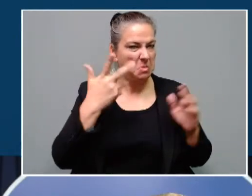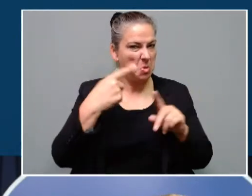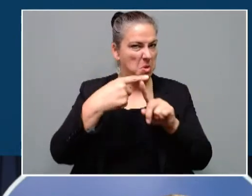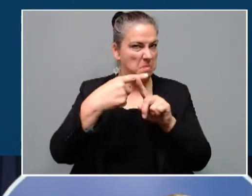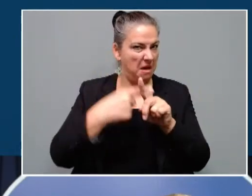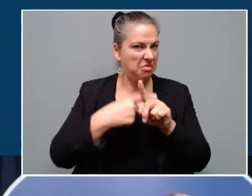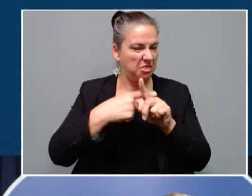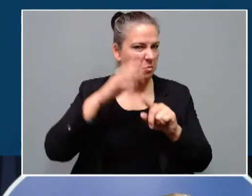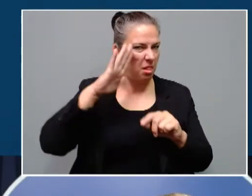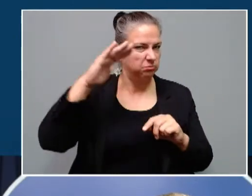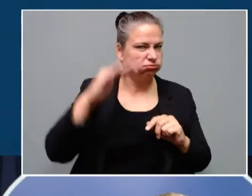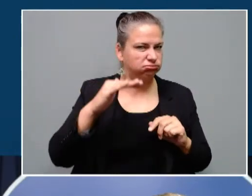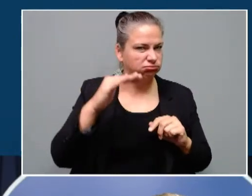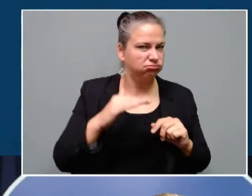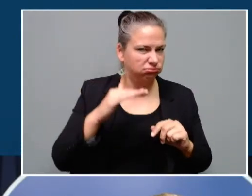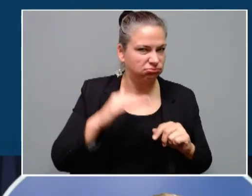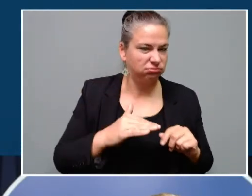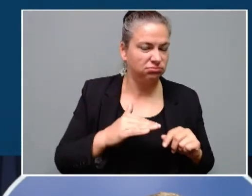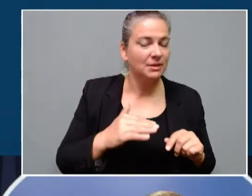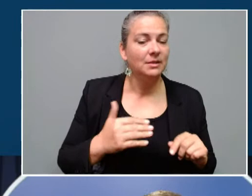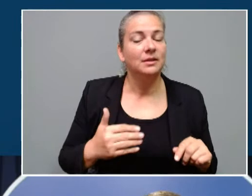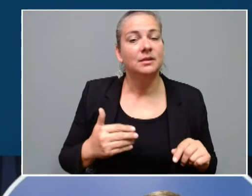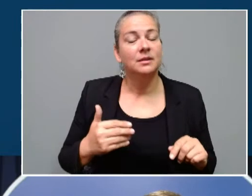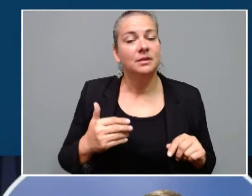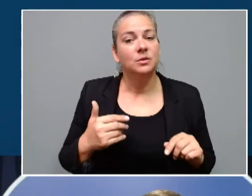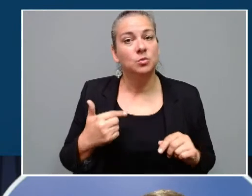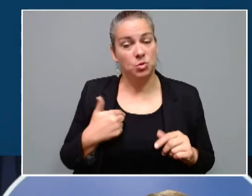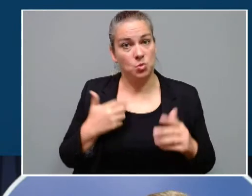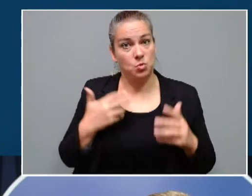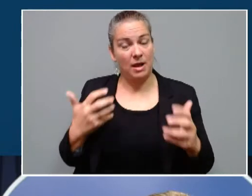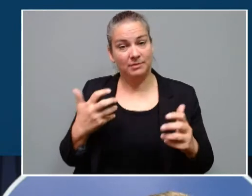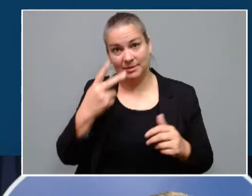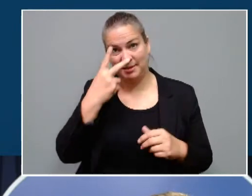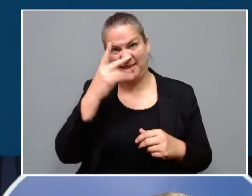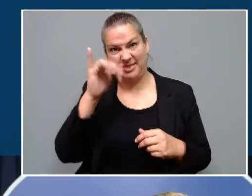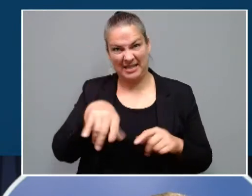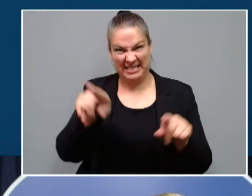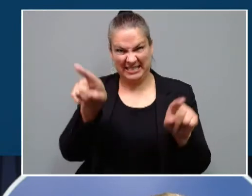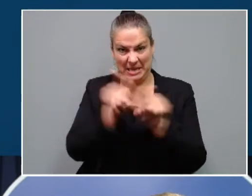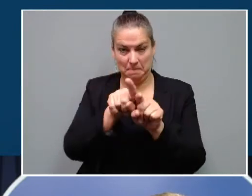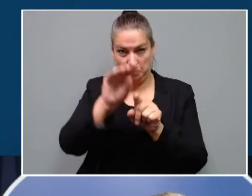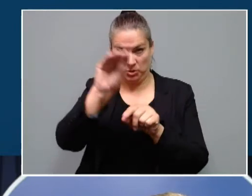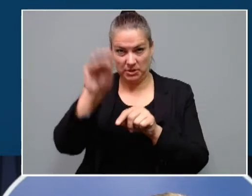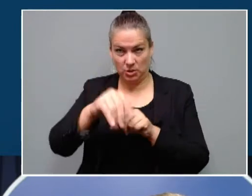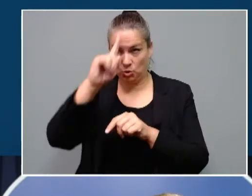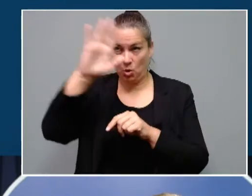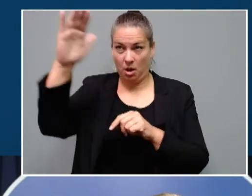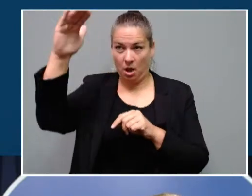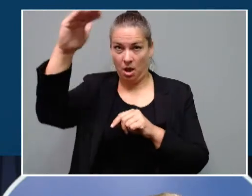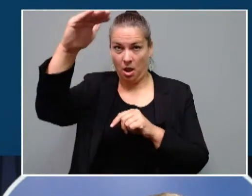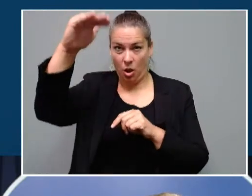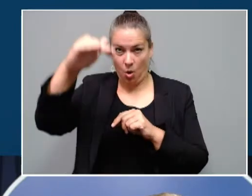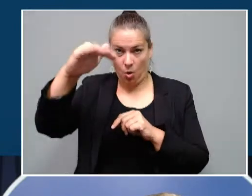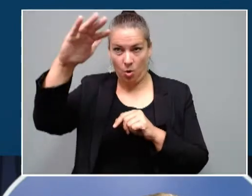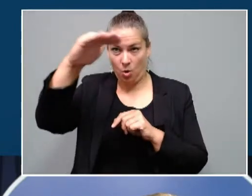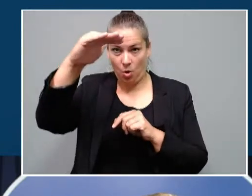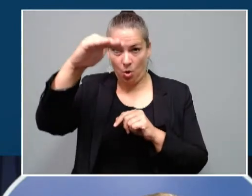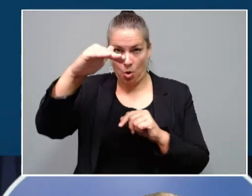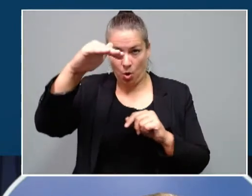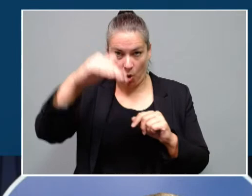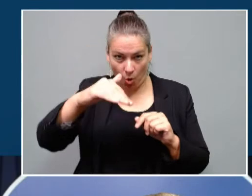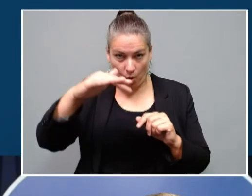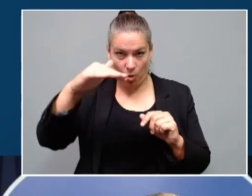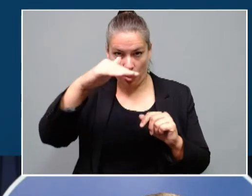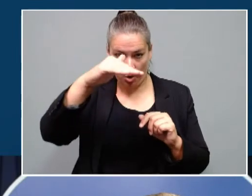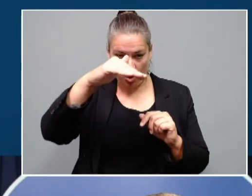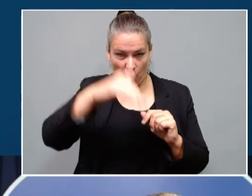to see is this continue at this very significant rate. Notice the fall, the plunge from the